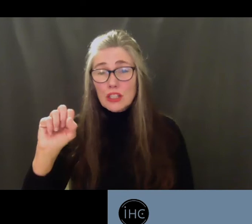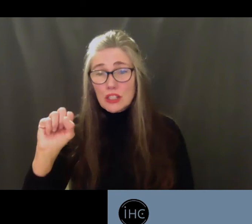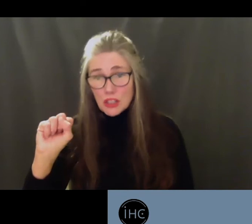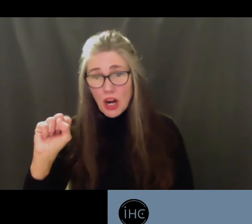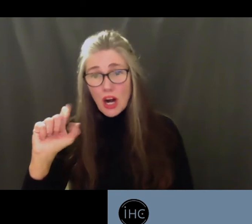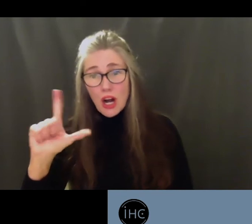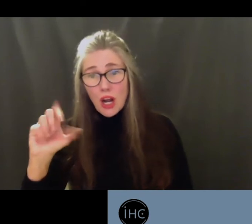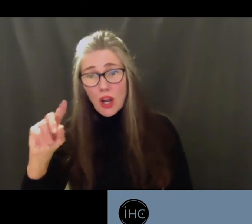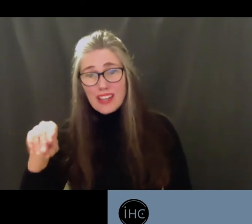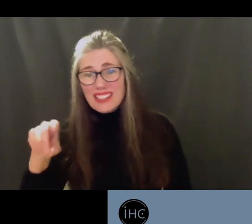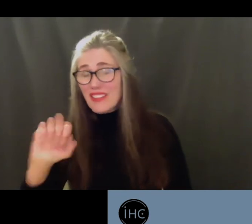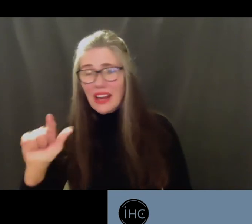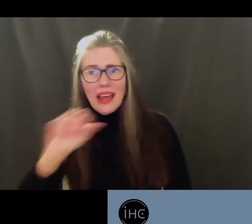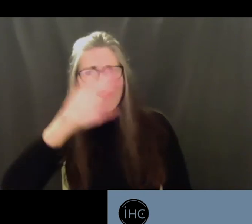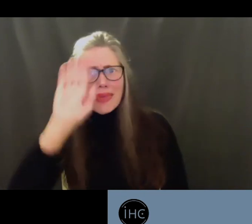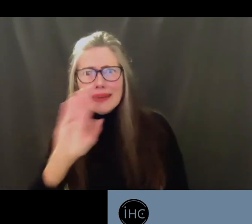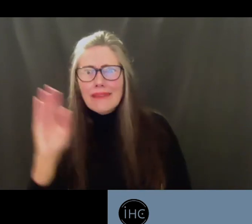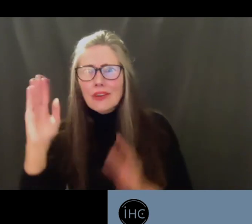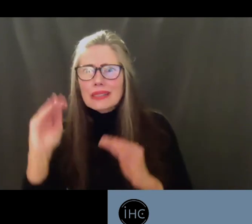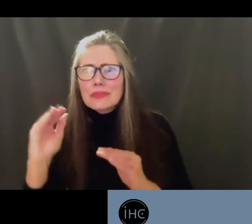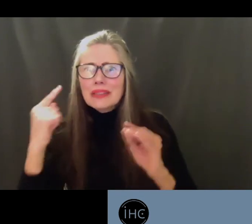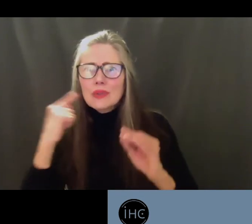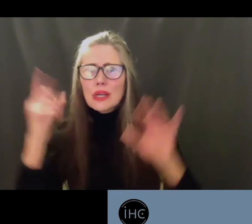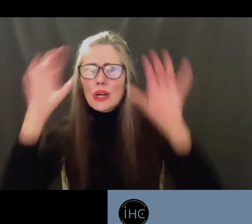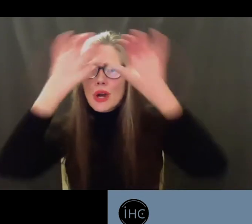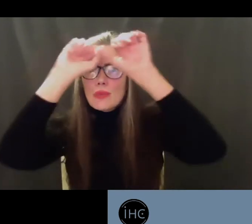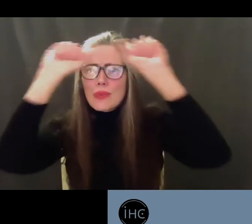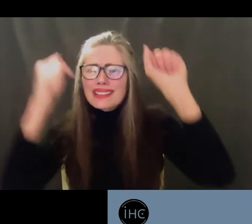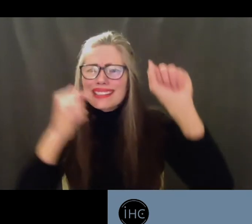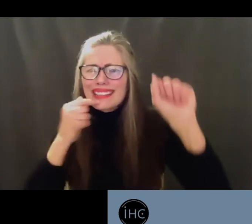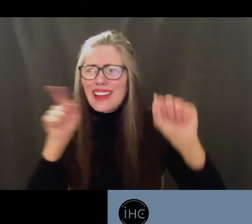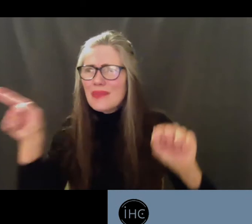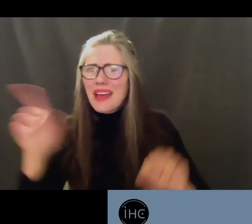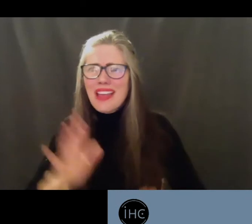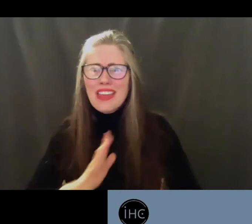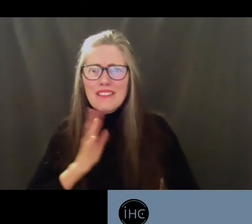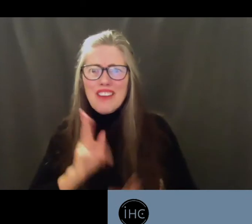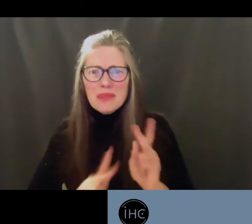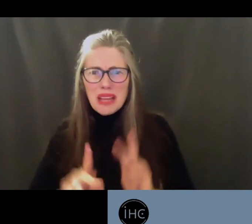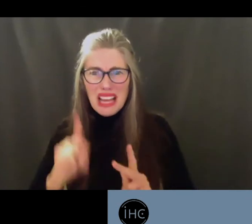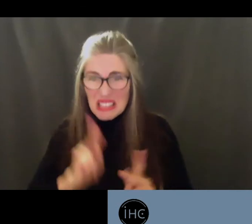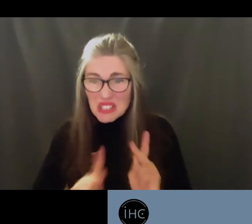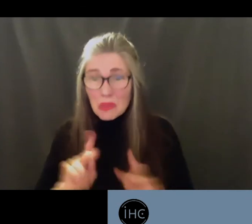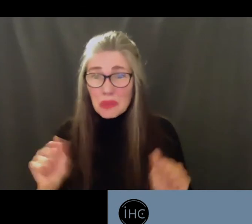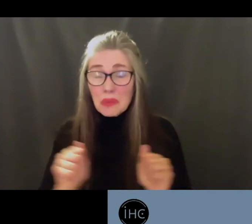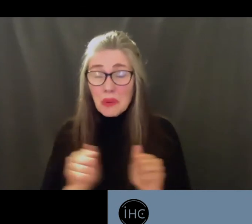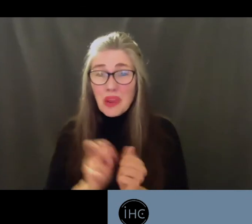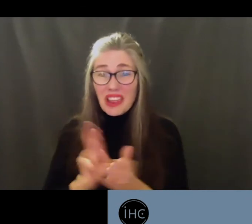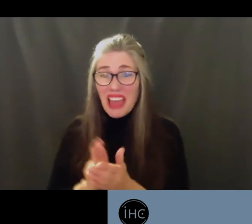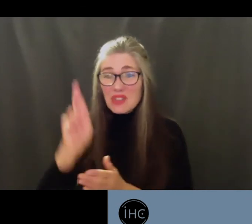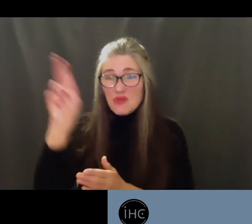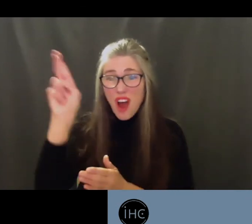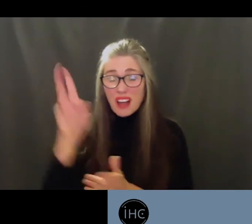criminals. They're subversives. They're people with arsenals of, rocket launchers, people who, they're also part